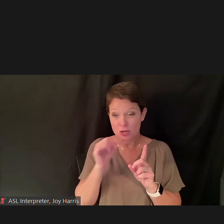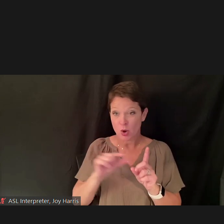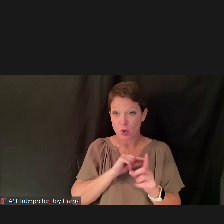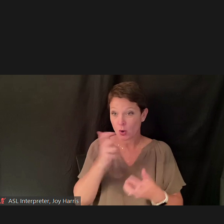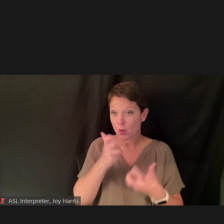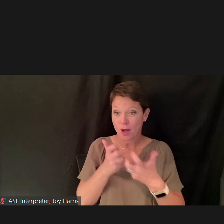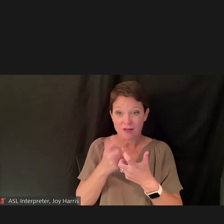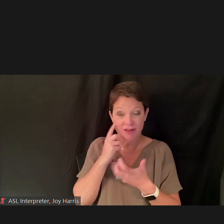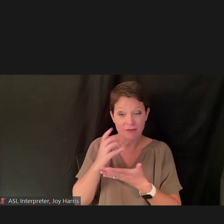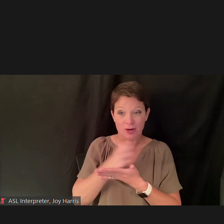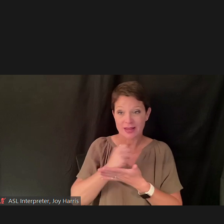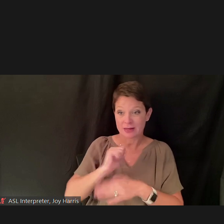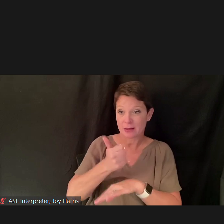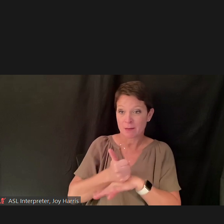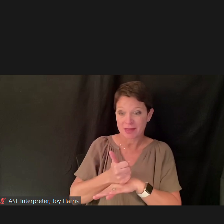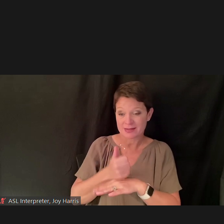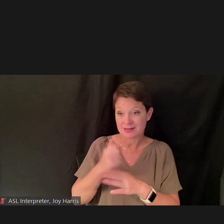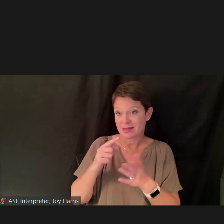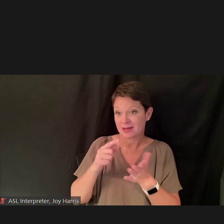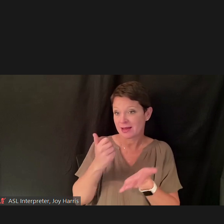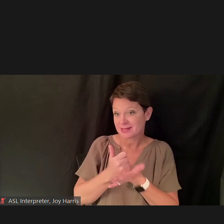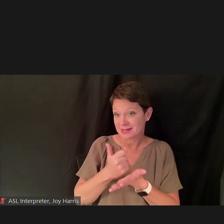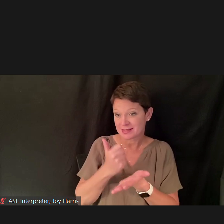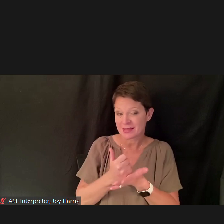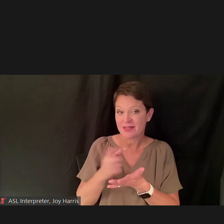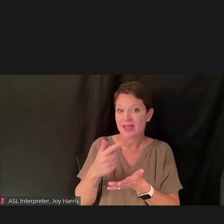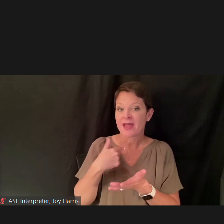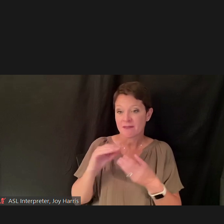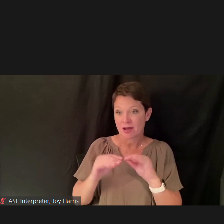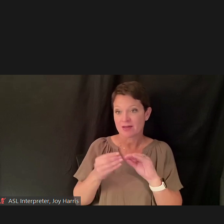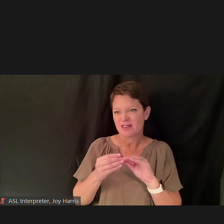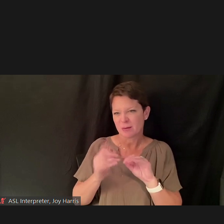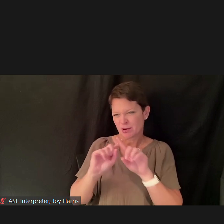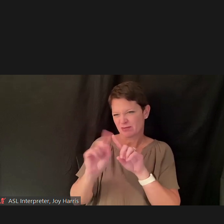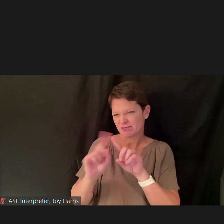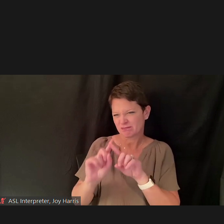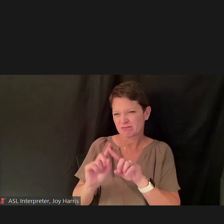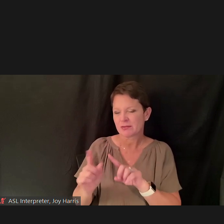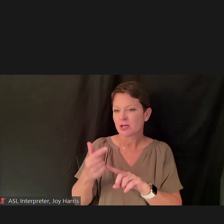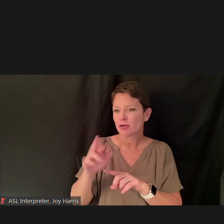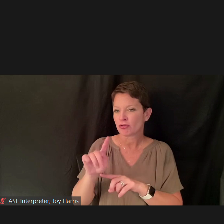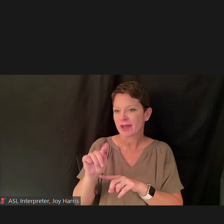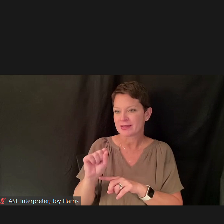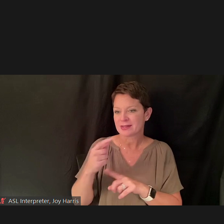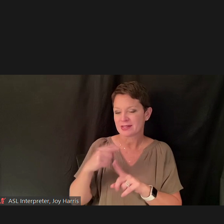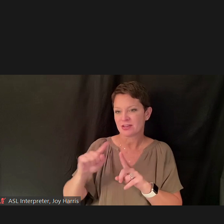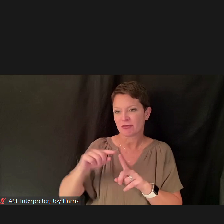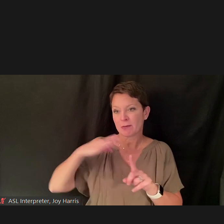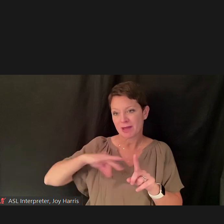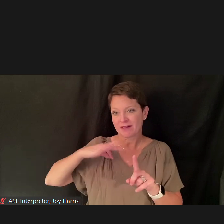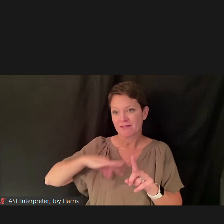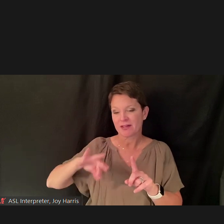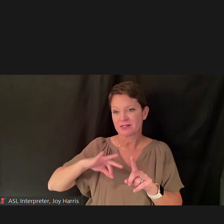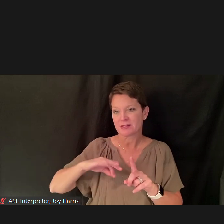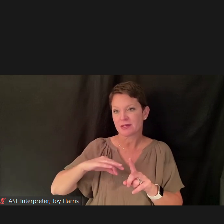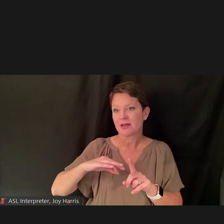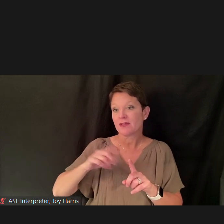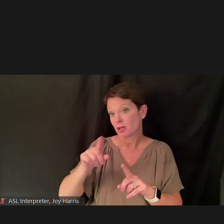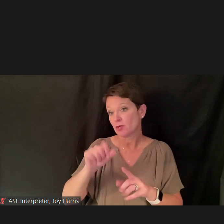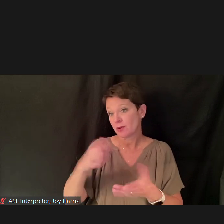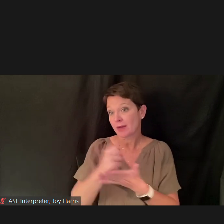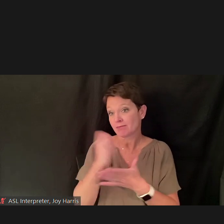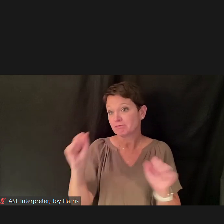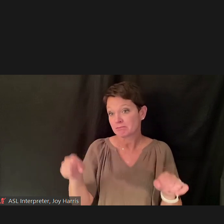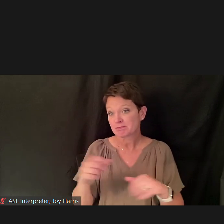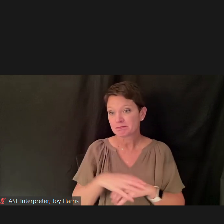for income-based y assistance, no they also have a califica. number of other grants and También benefits programs tienen available.